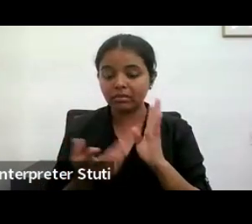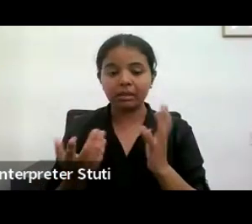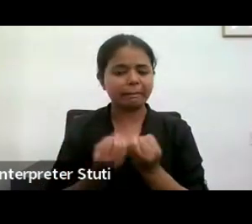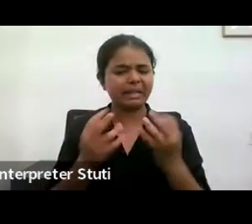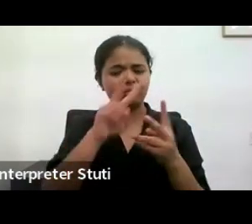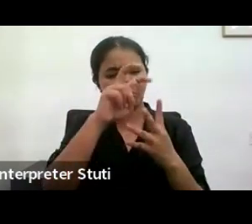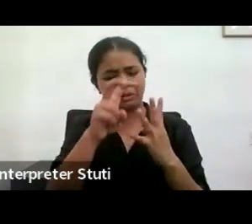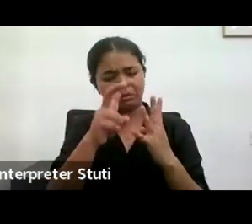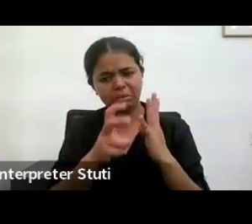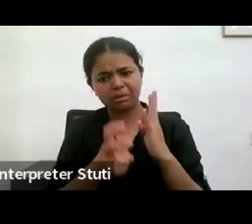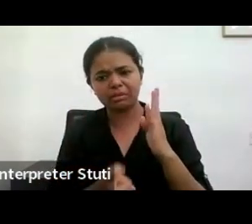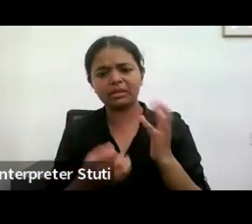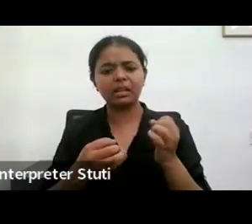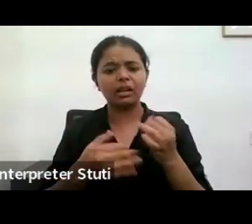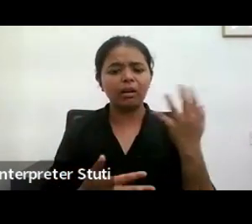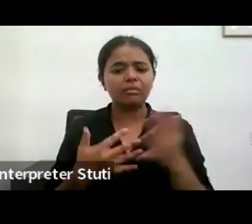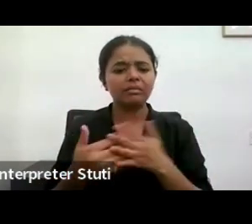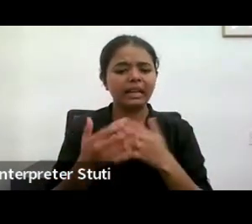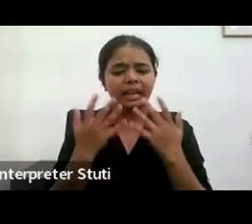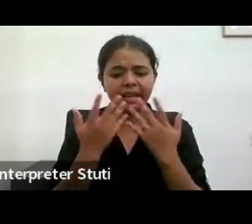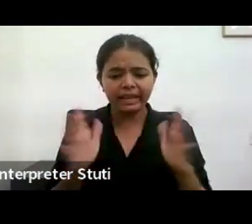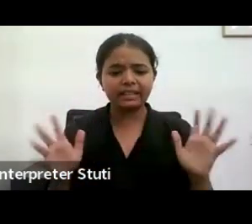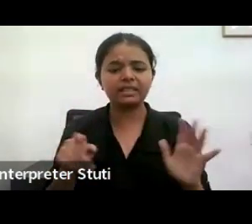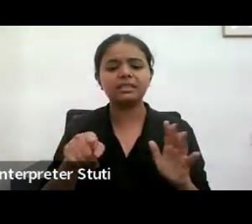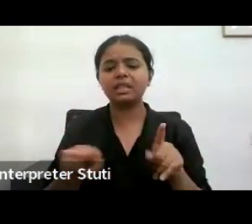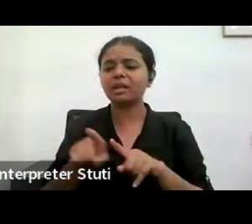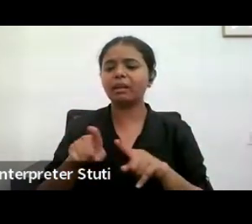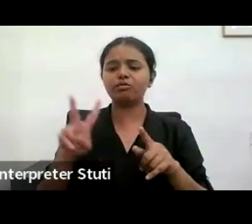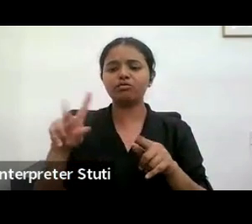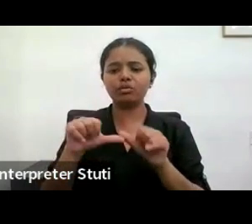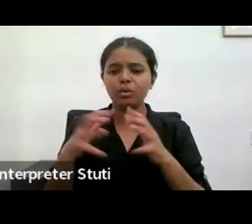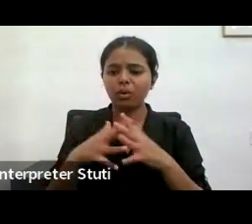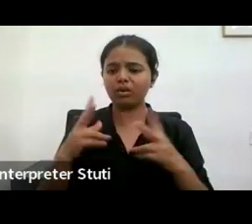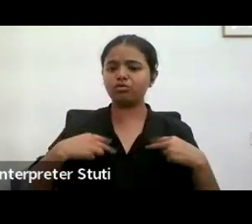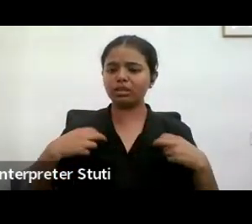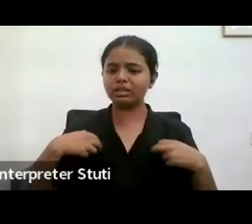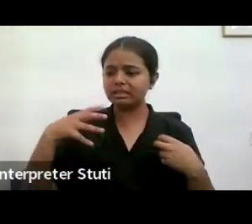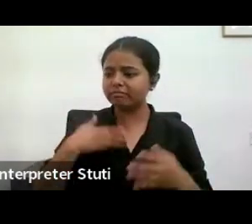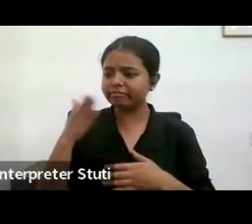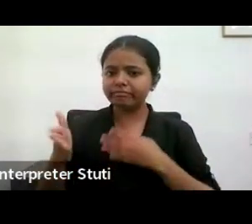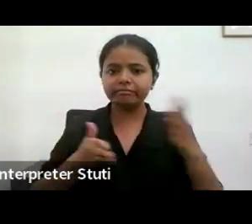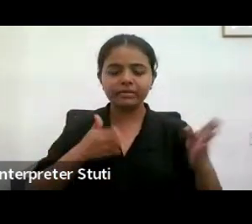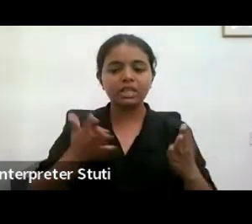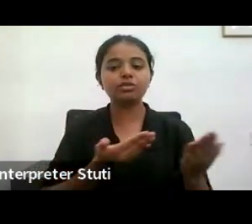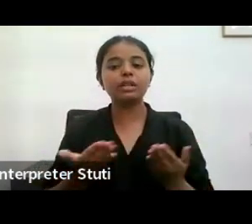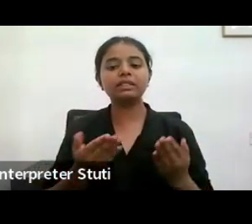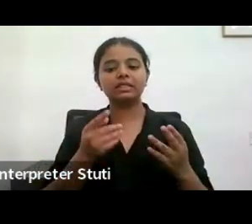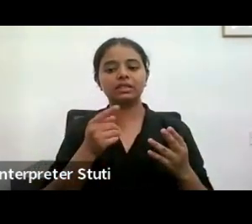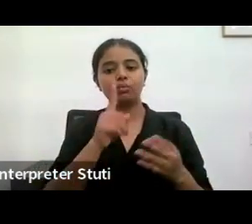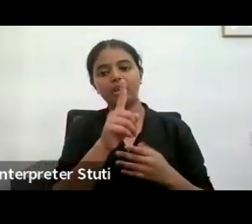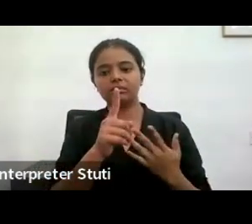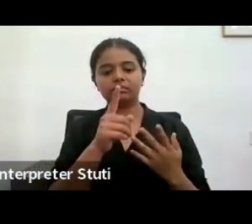to justice services. So we have to also be thinking about these,